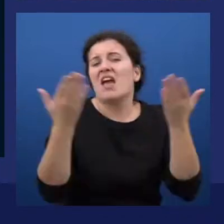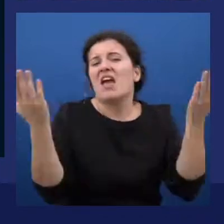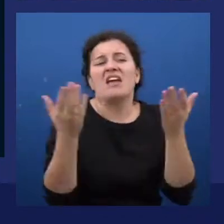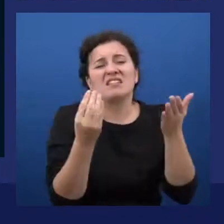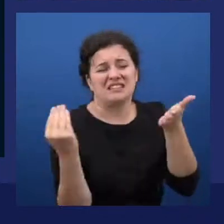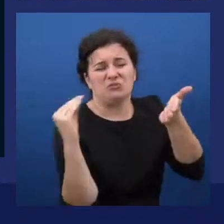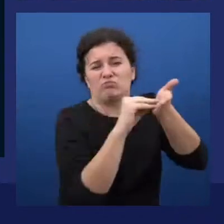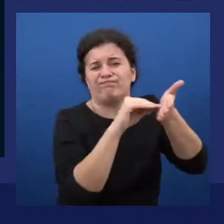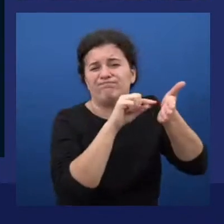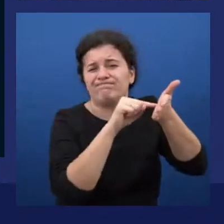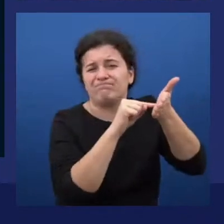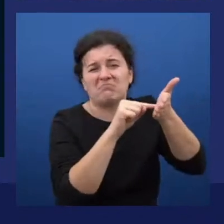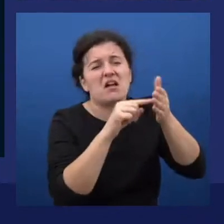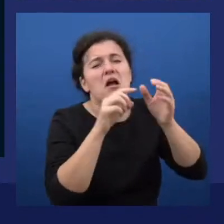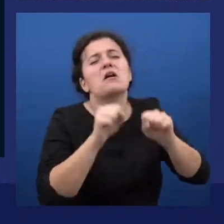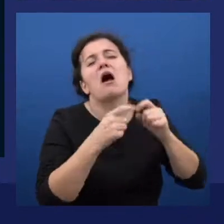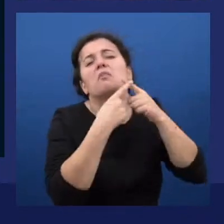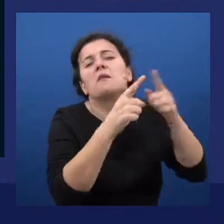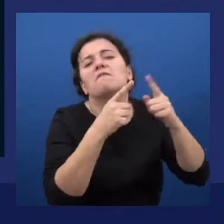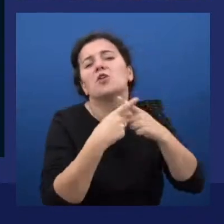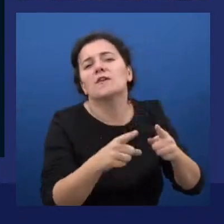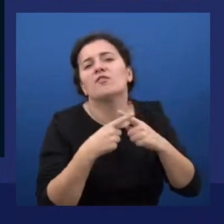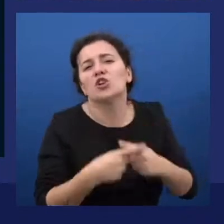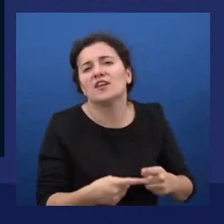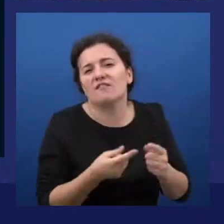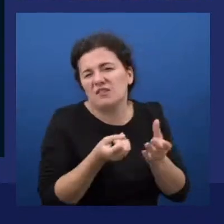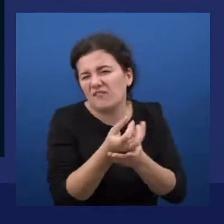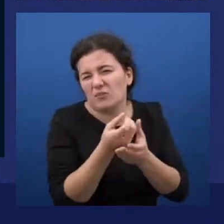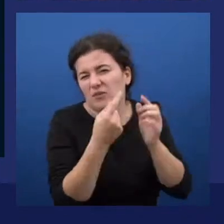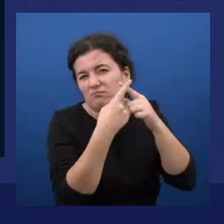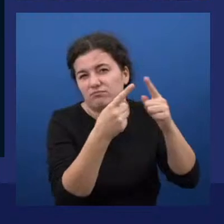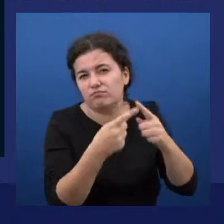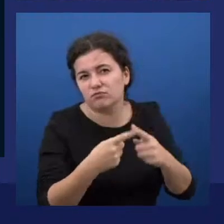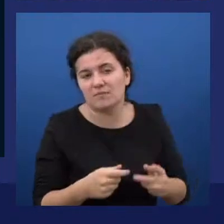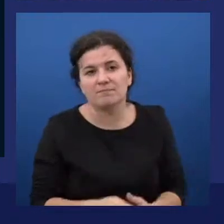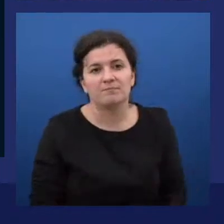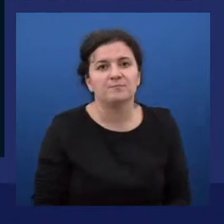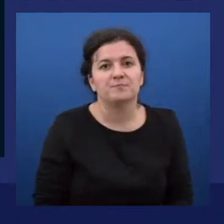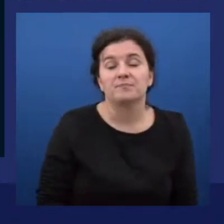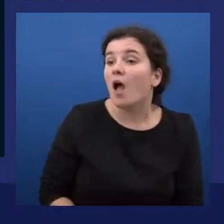information available. And then we are